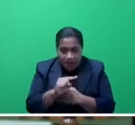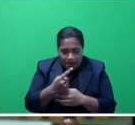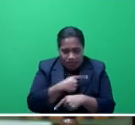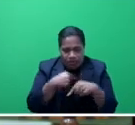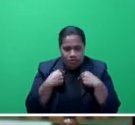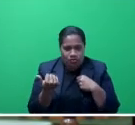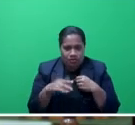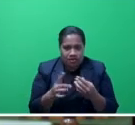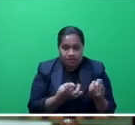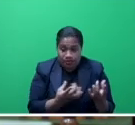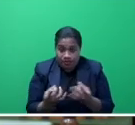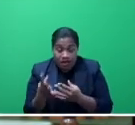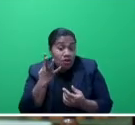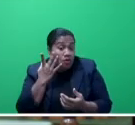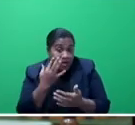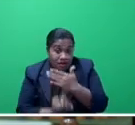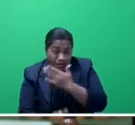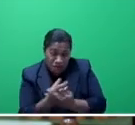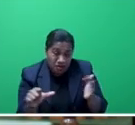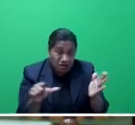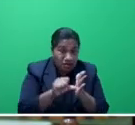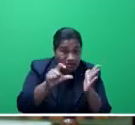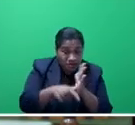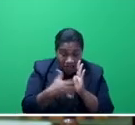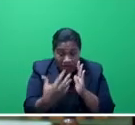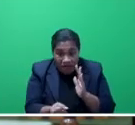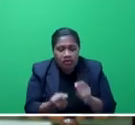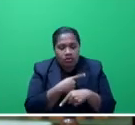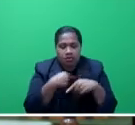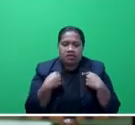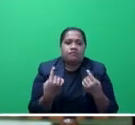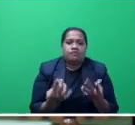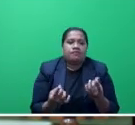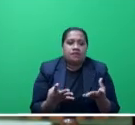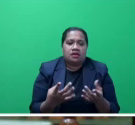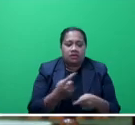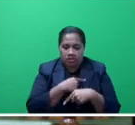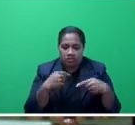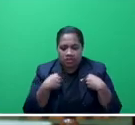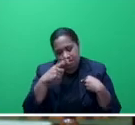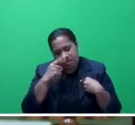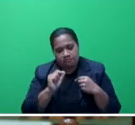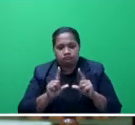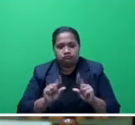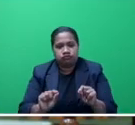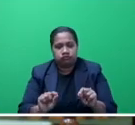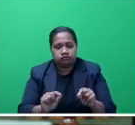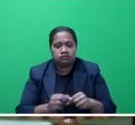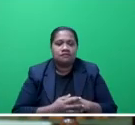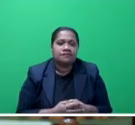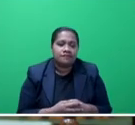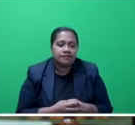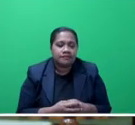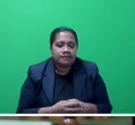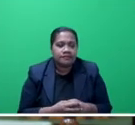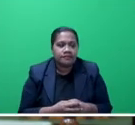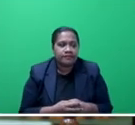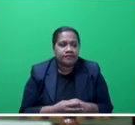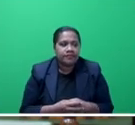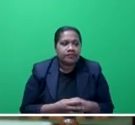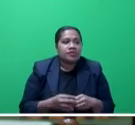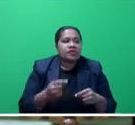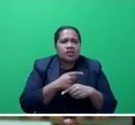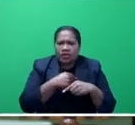can do more than whinge about them. Mr. Speaker, sir, we can do more than just complain or even try to steal from